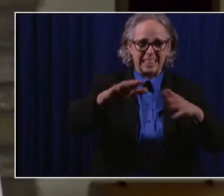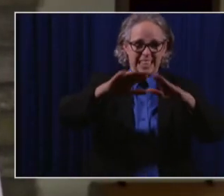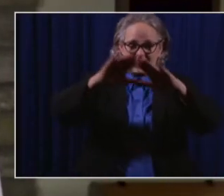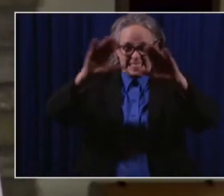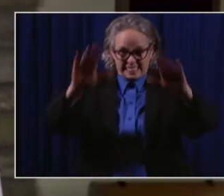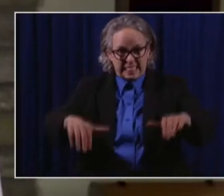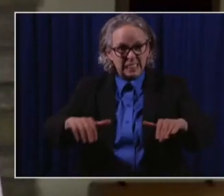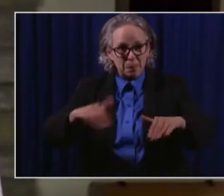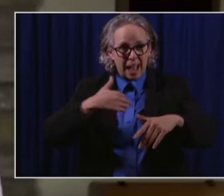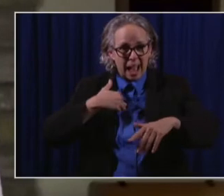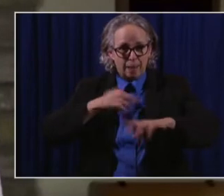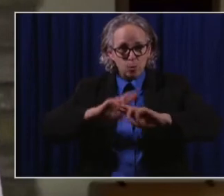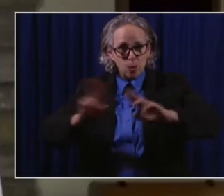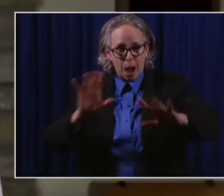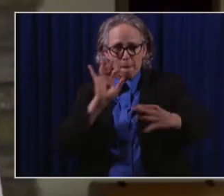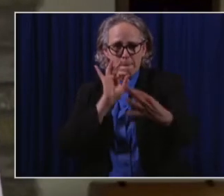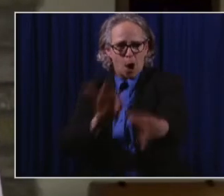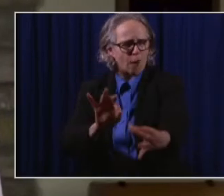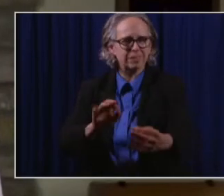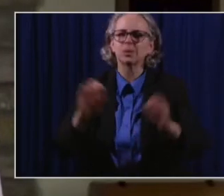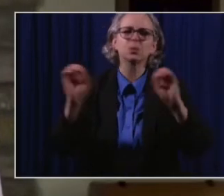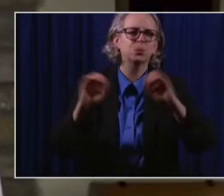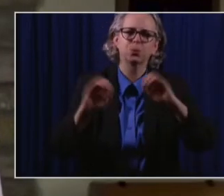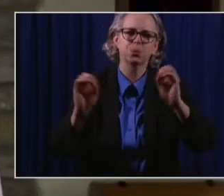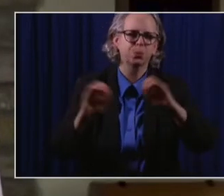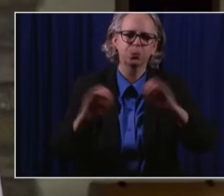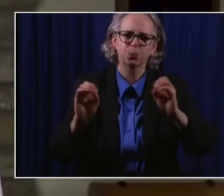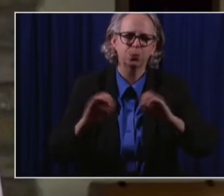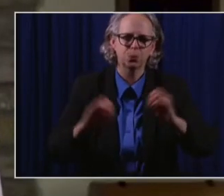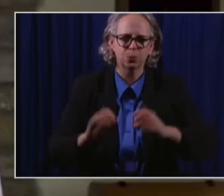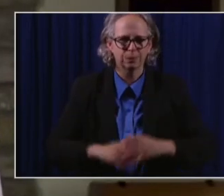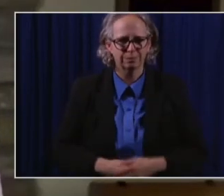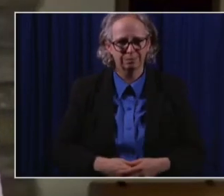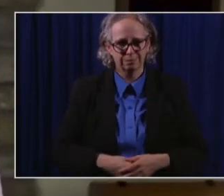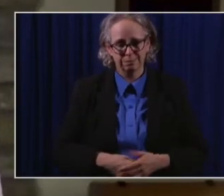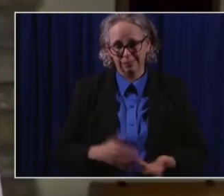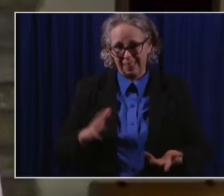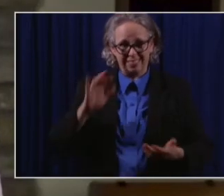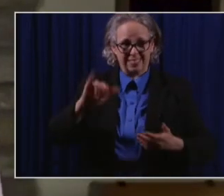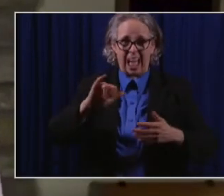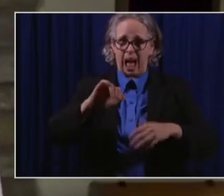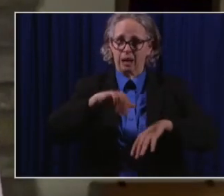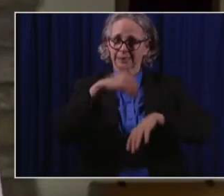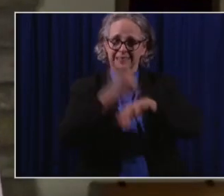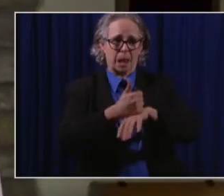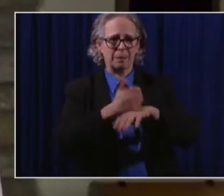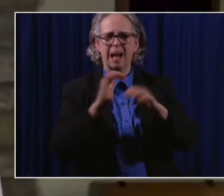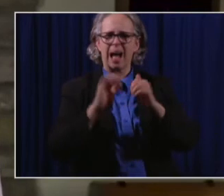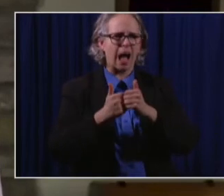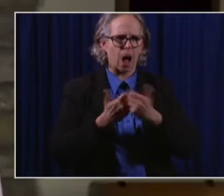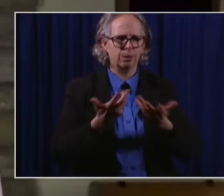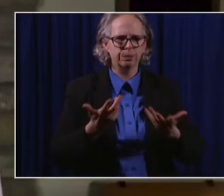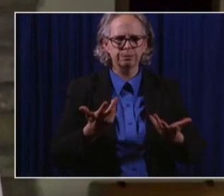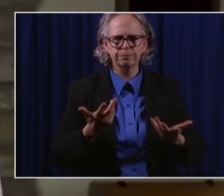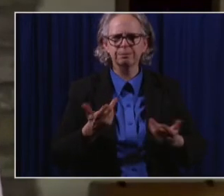put together with advice from national experts, from people in the Trump